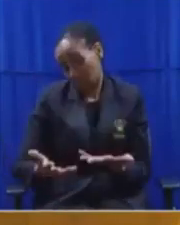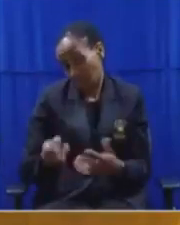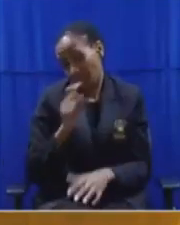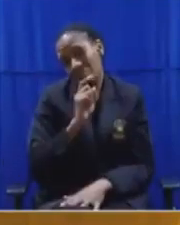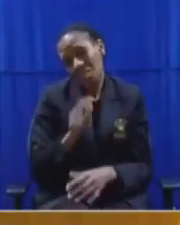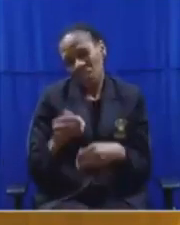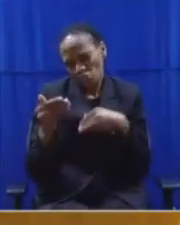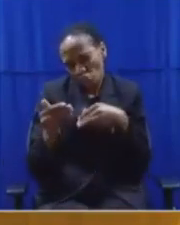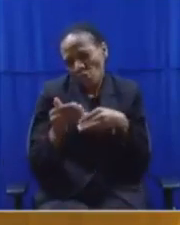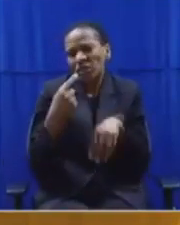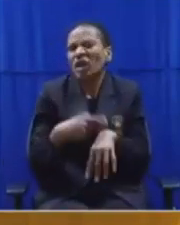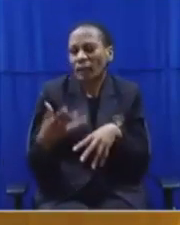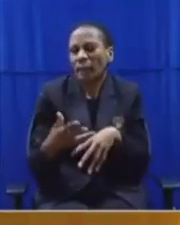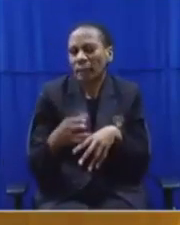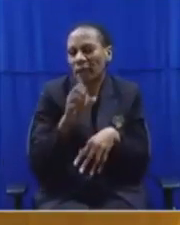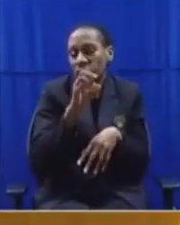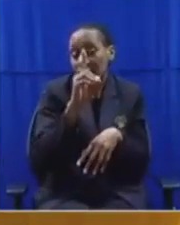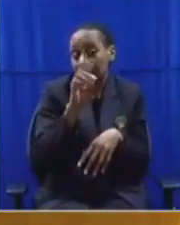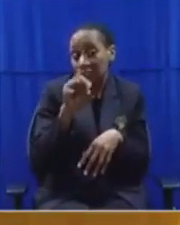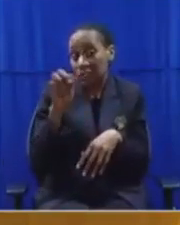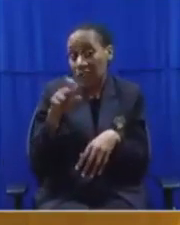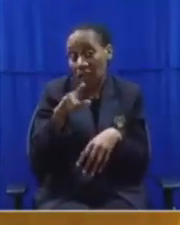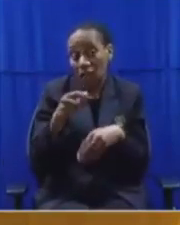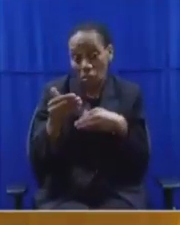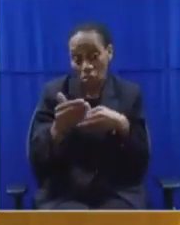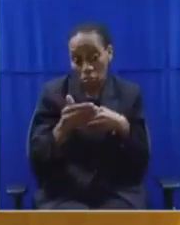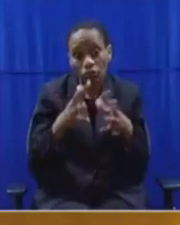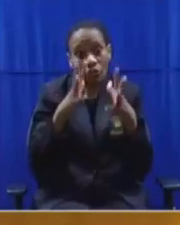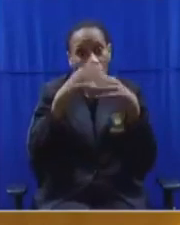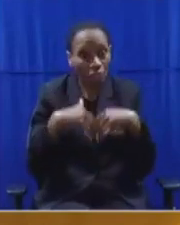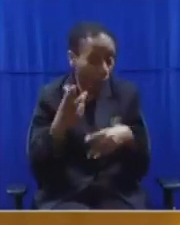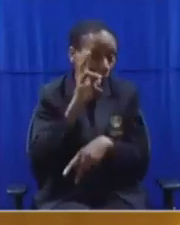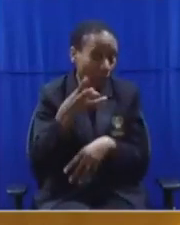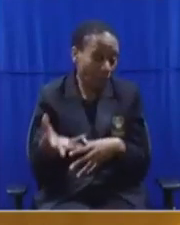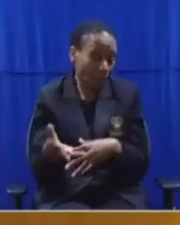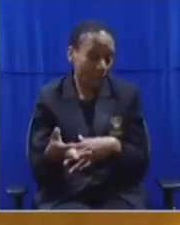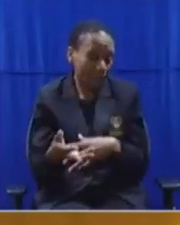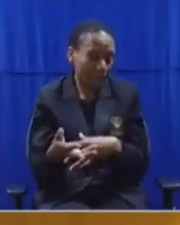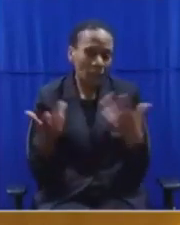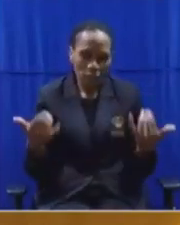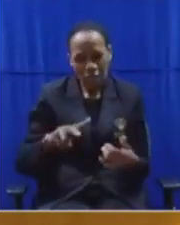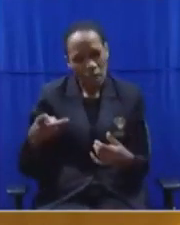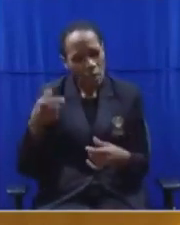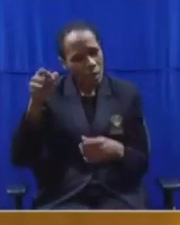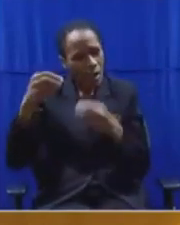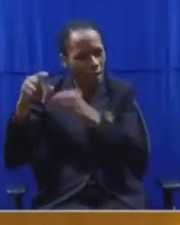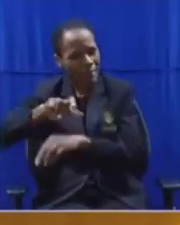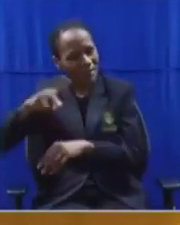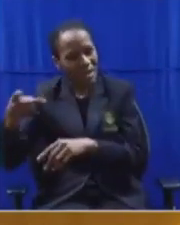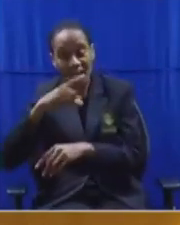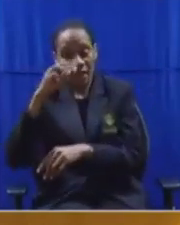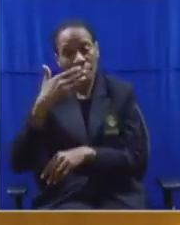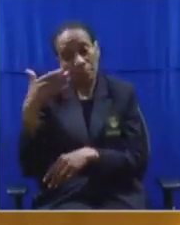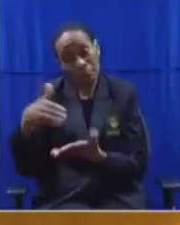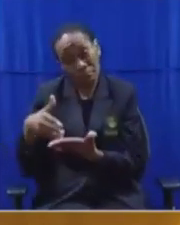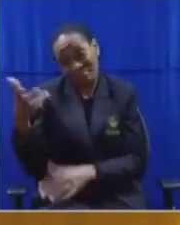temporary bandage for an entity that, quite frankly, is on the brink of collapse. This unidentified lender is not a get-out-of-jail-free